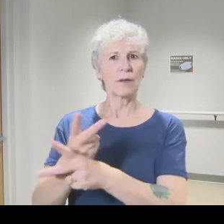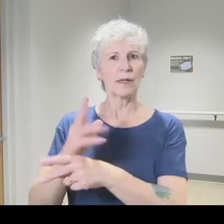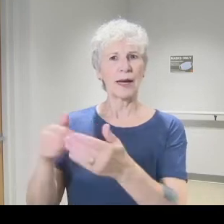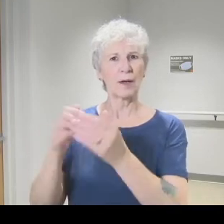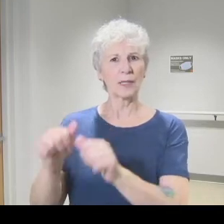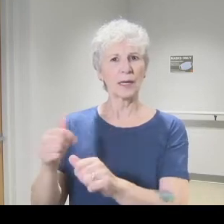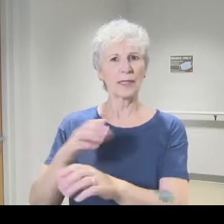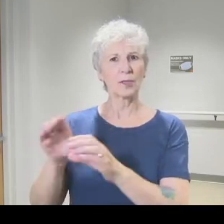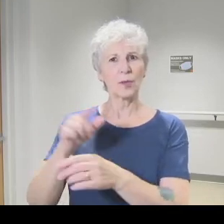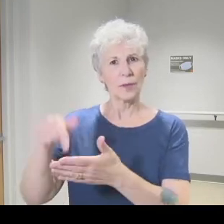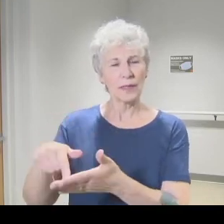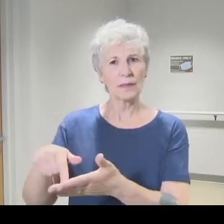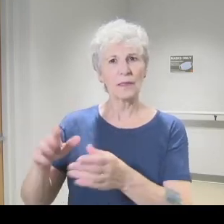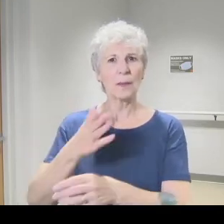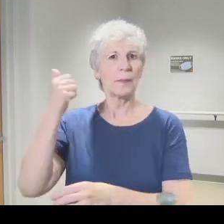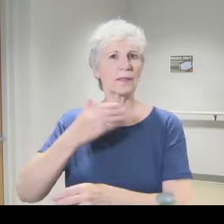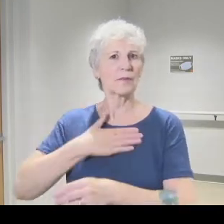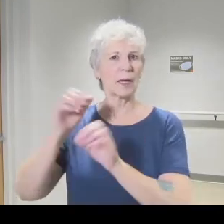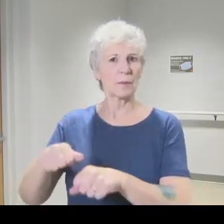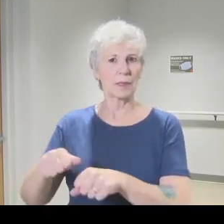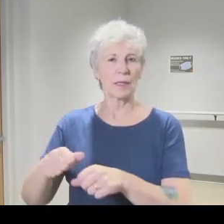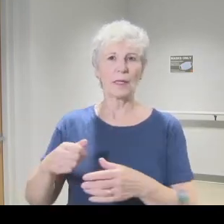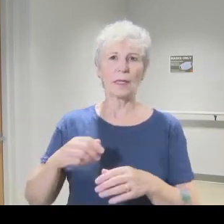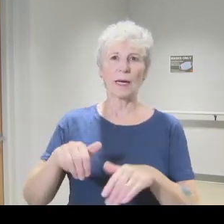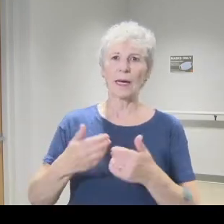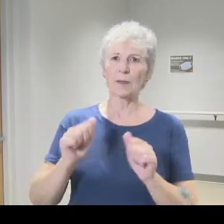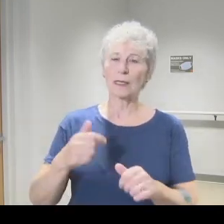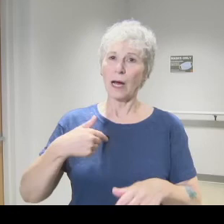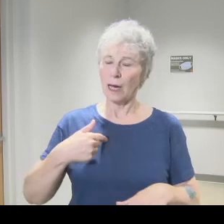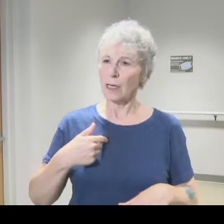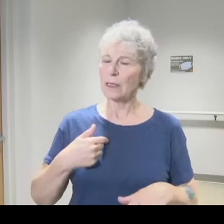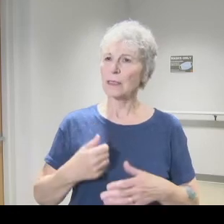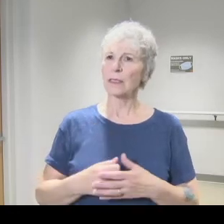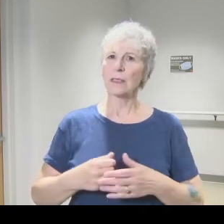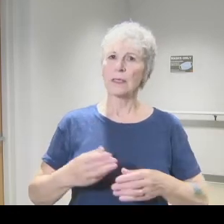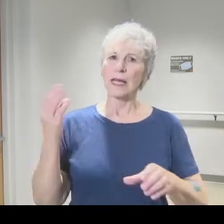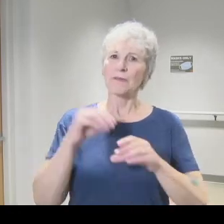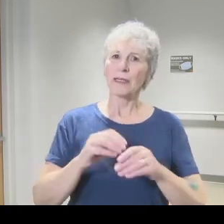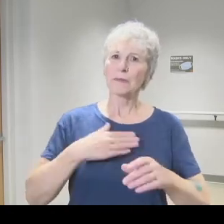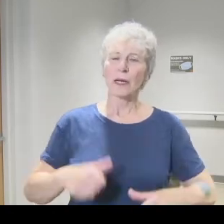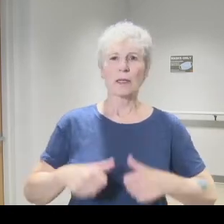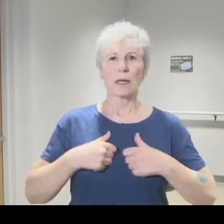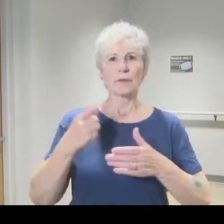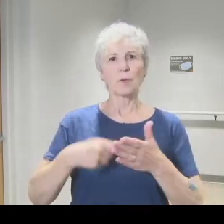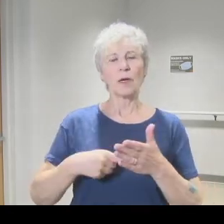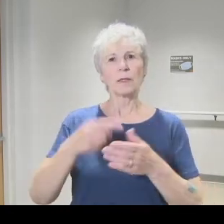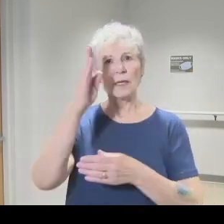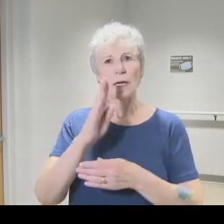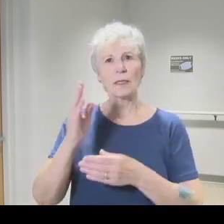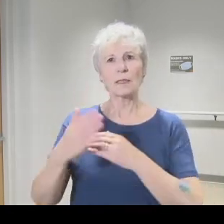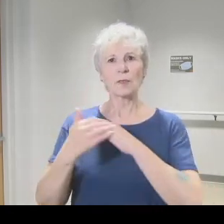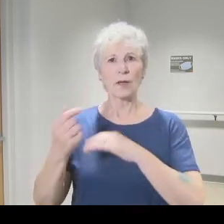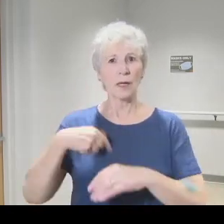this to the best of my ability? How can I most effectively invest my life into what God is calling us as Christians to